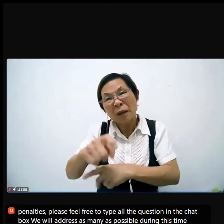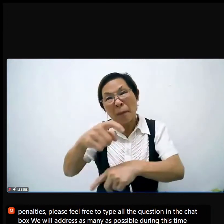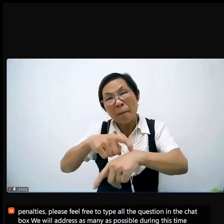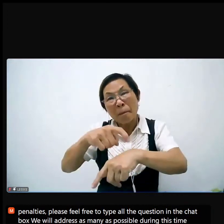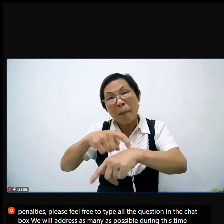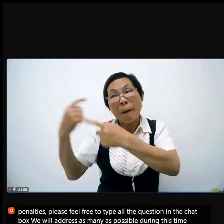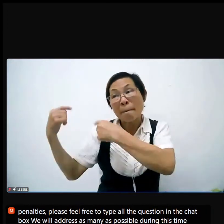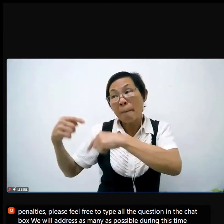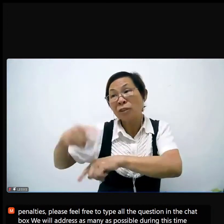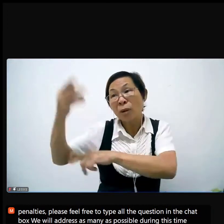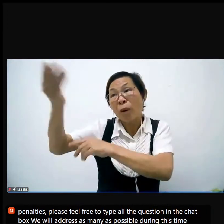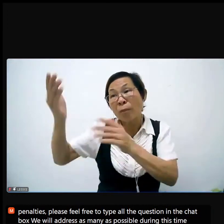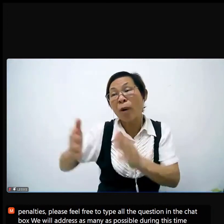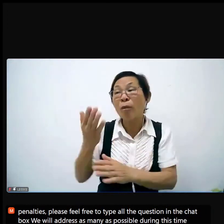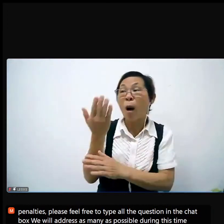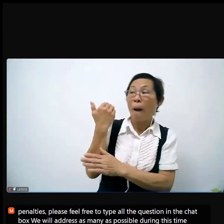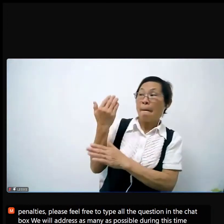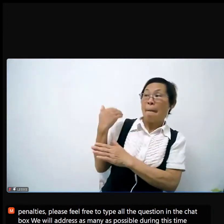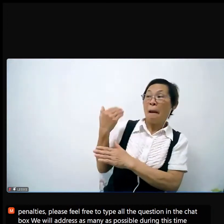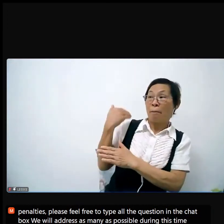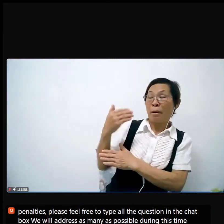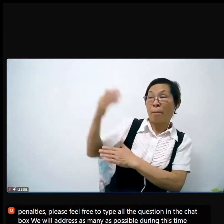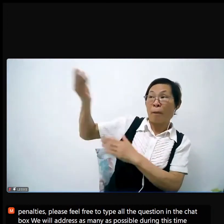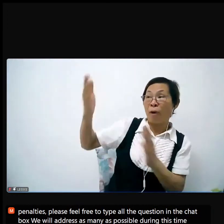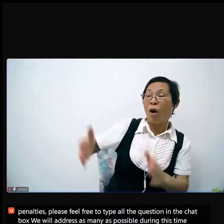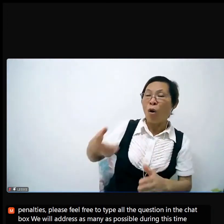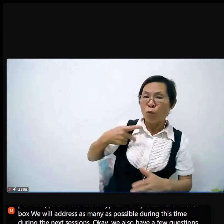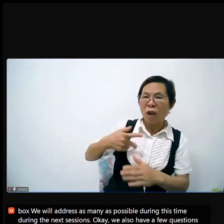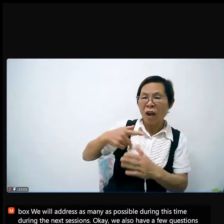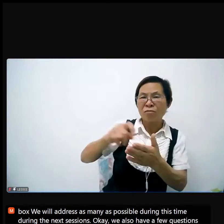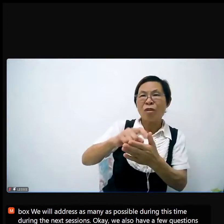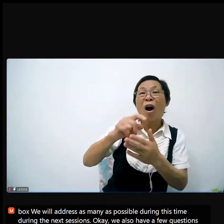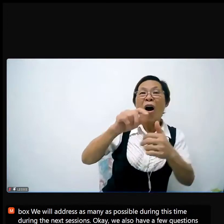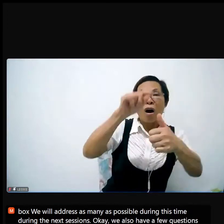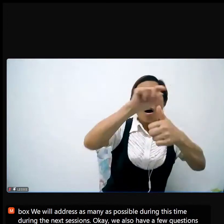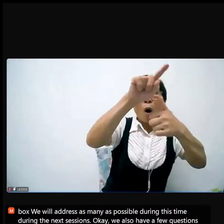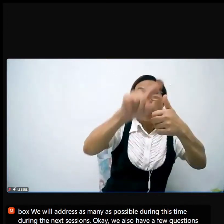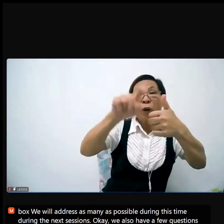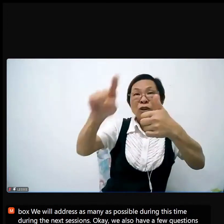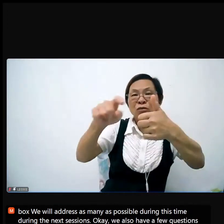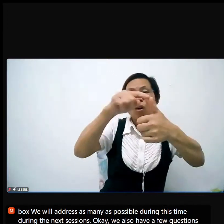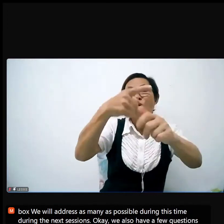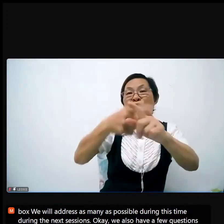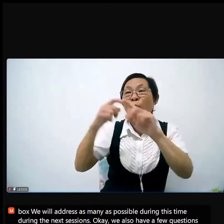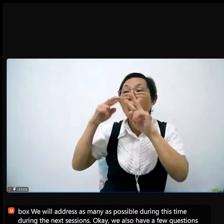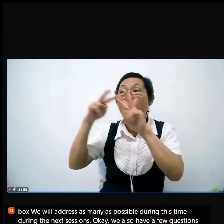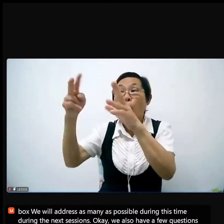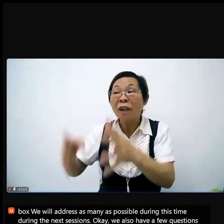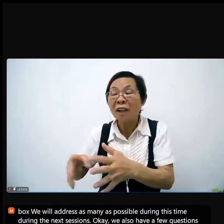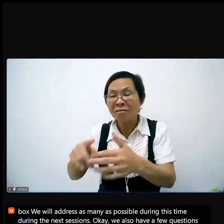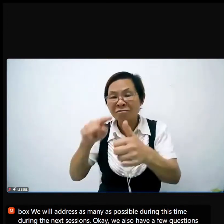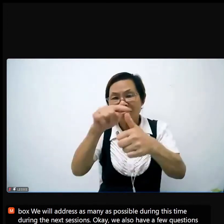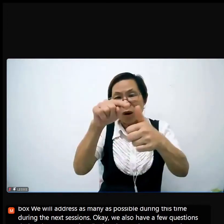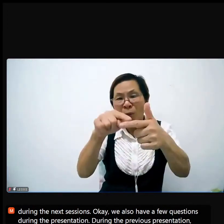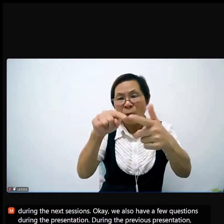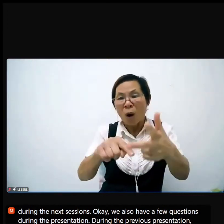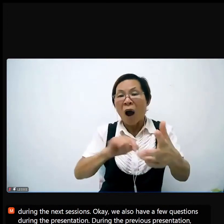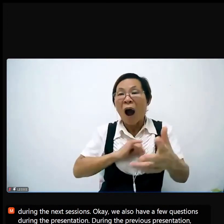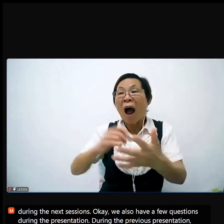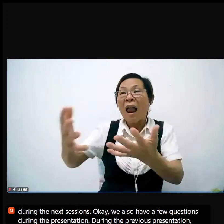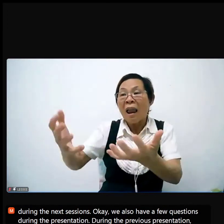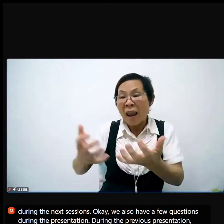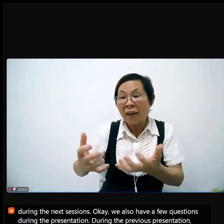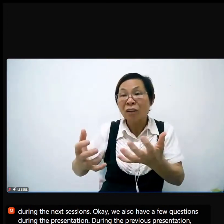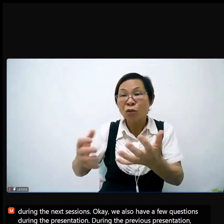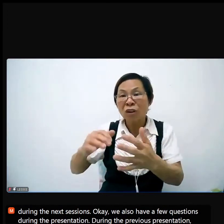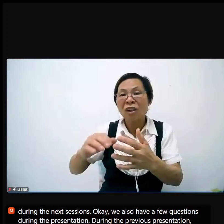During that previous presentation, we have collect a few questions from the audience. I would like to invite. I think the